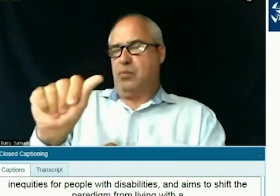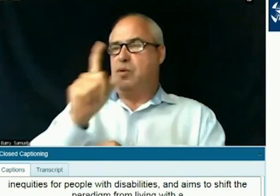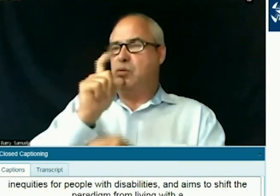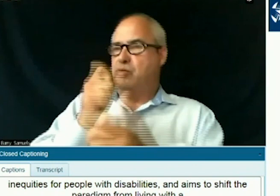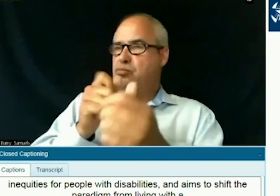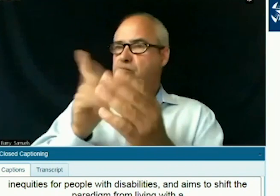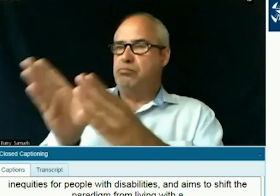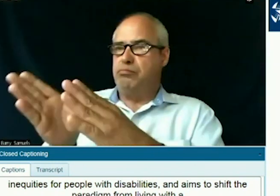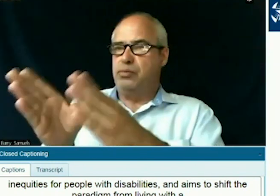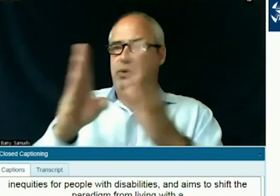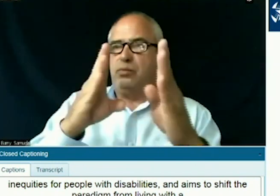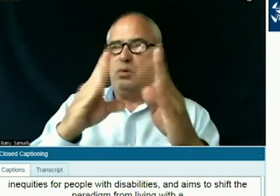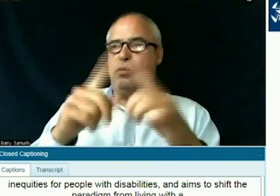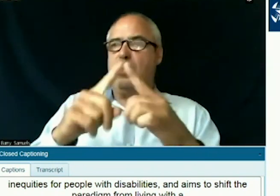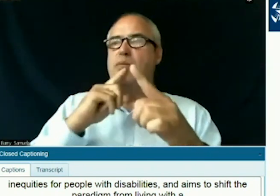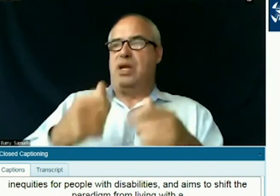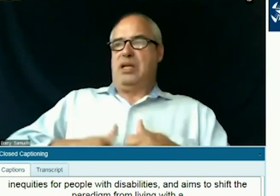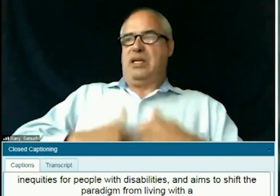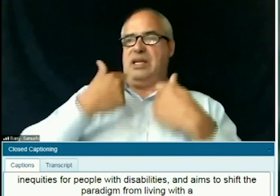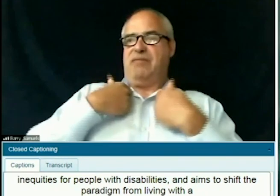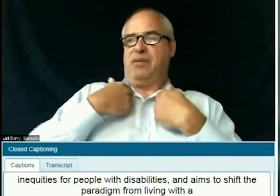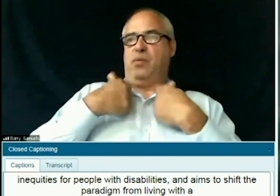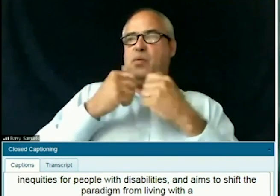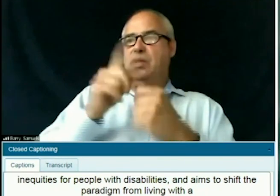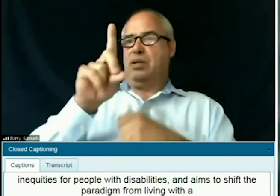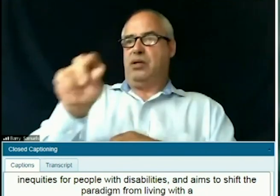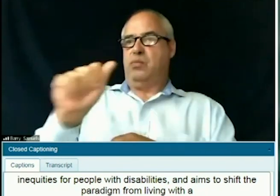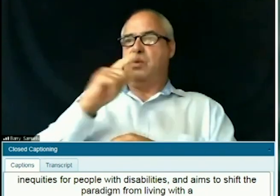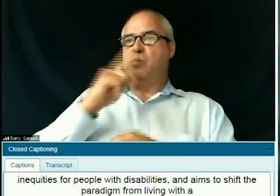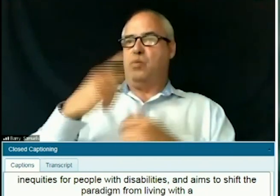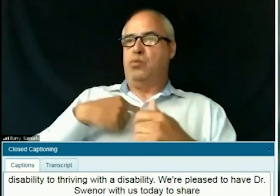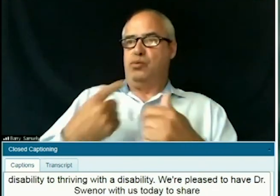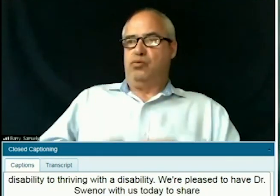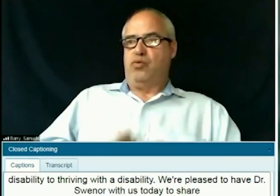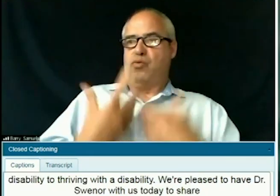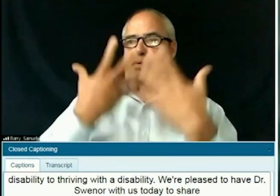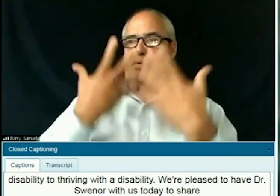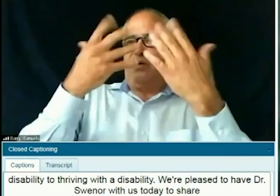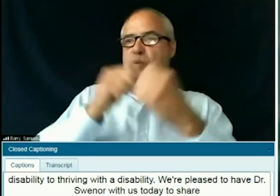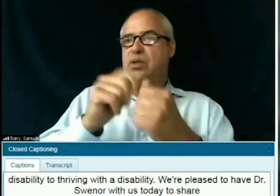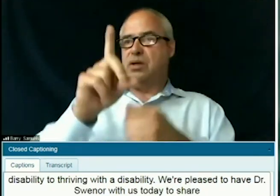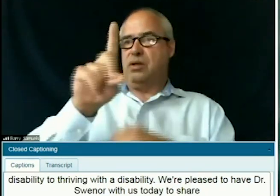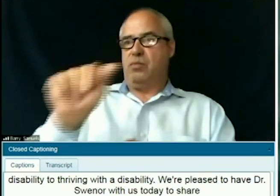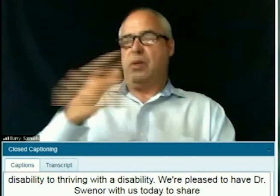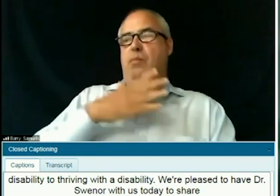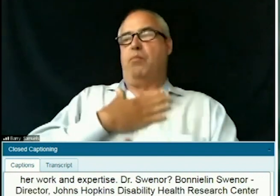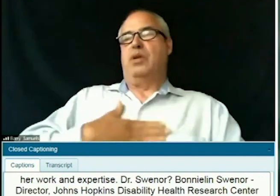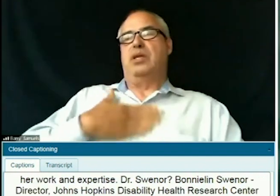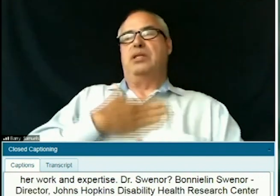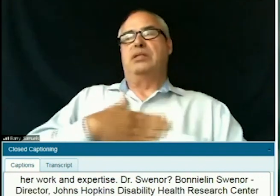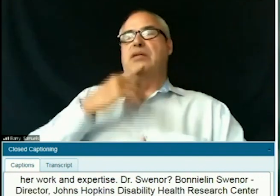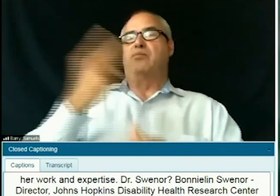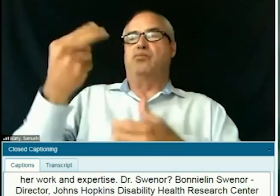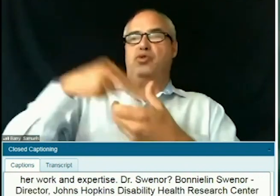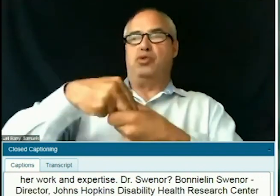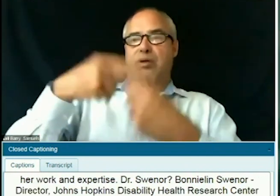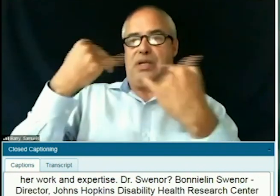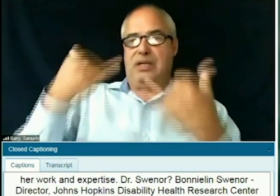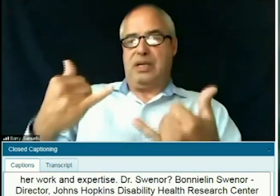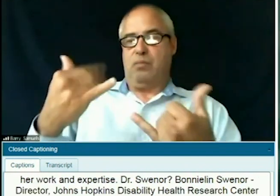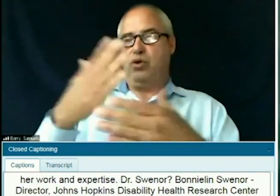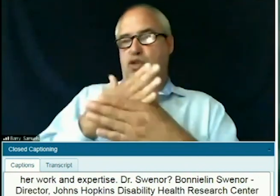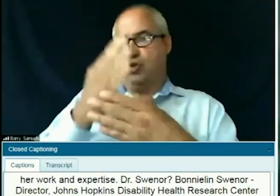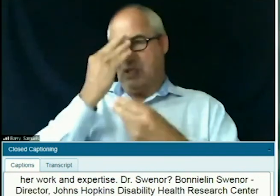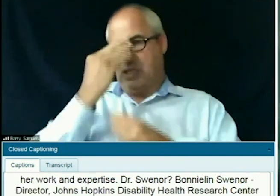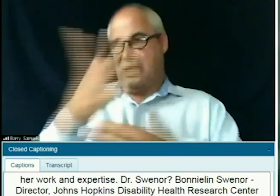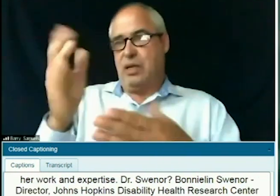the paradigm from living with a disability to thriving with a disability. We are pleased to have Dr. Swenor with us today to share her work